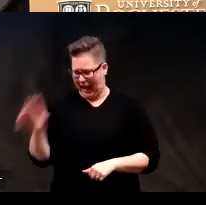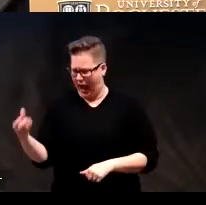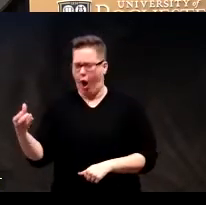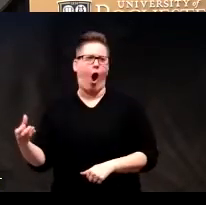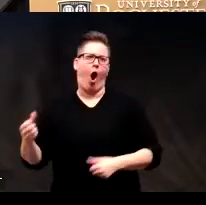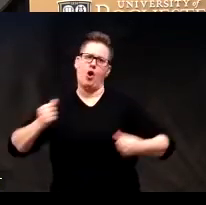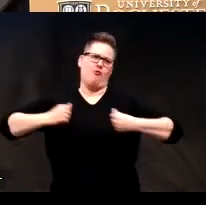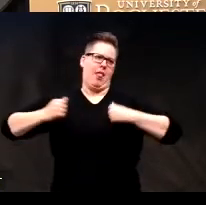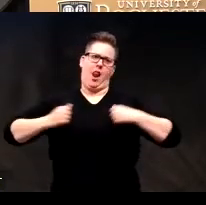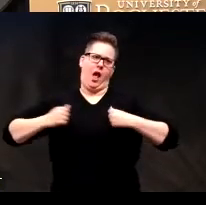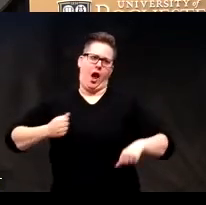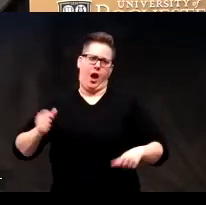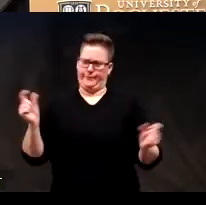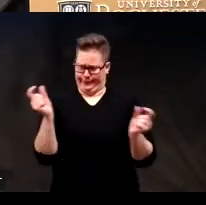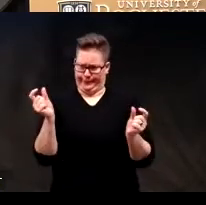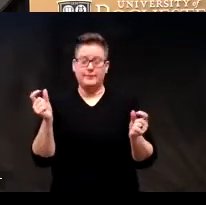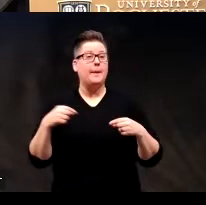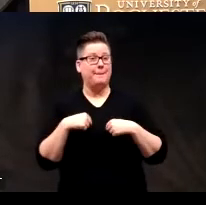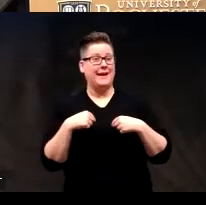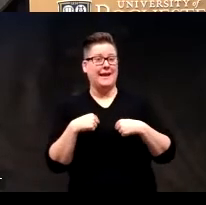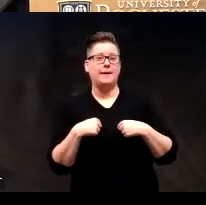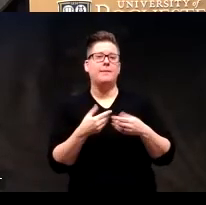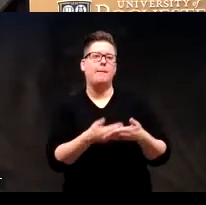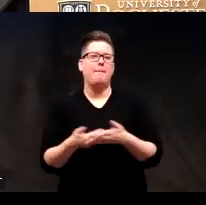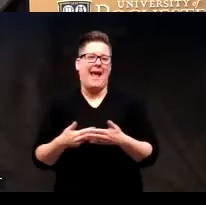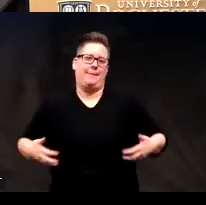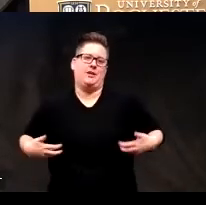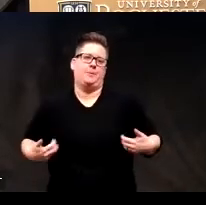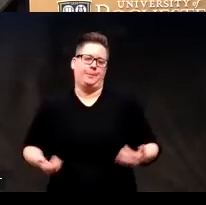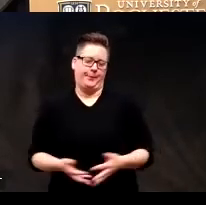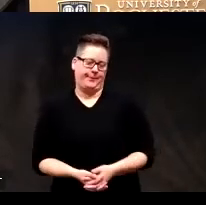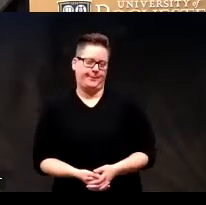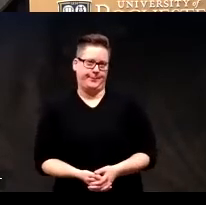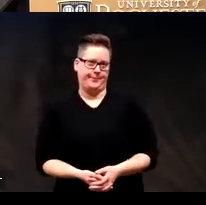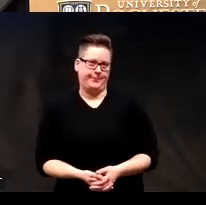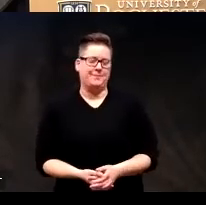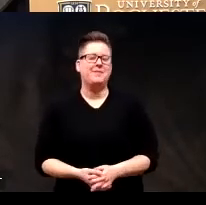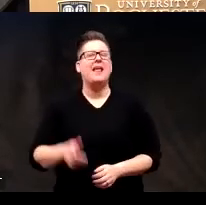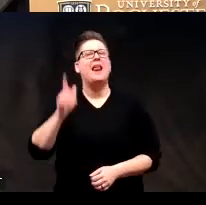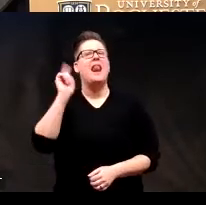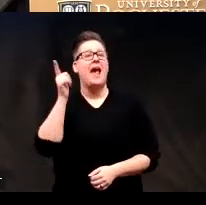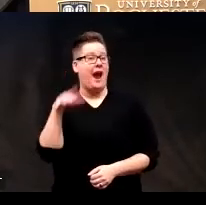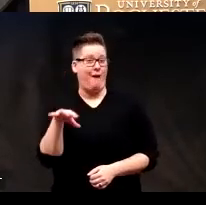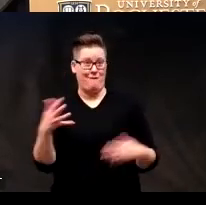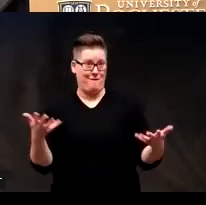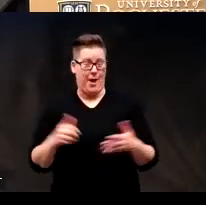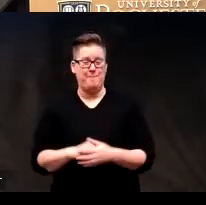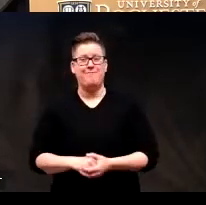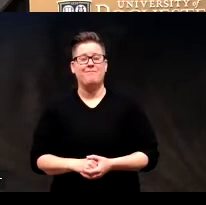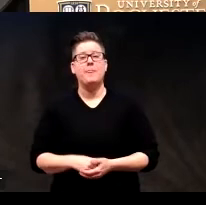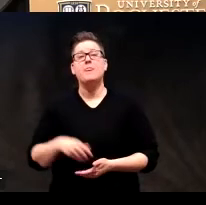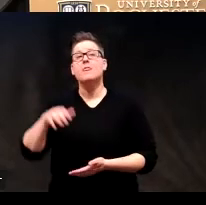gorilla. And for him, he was the baby chimp. Later on, we found out that